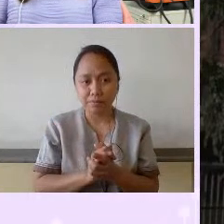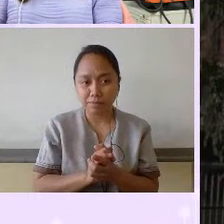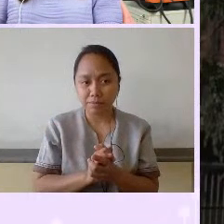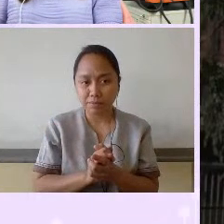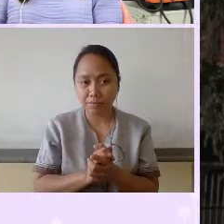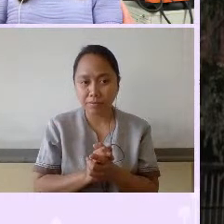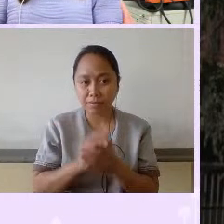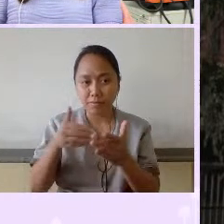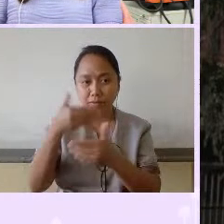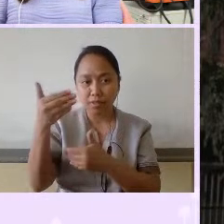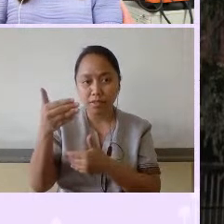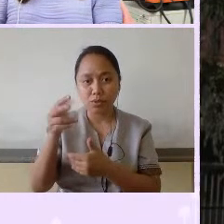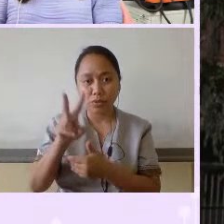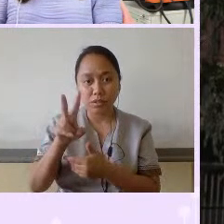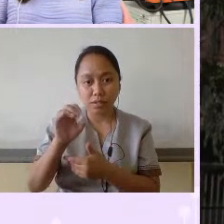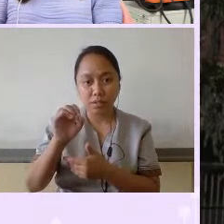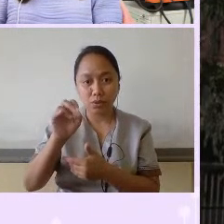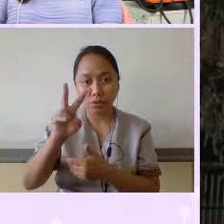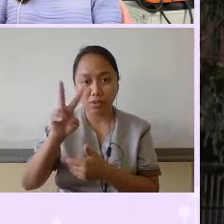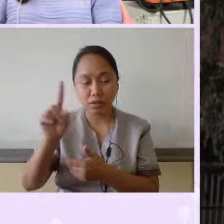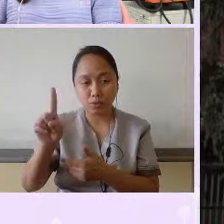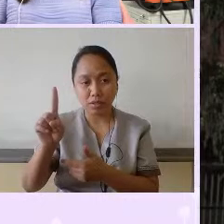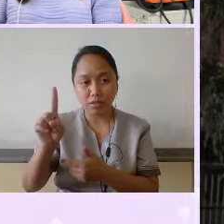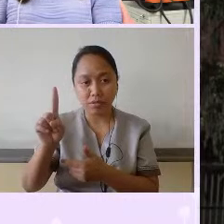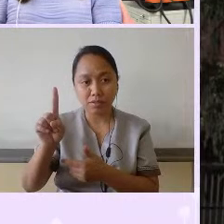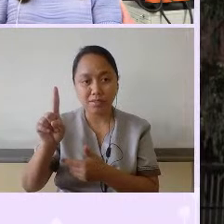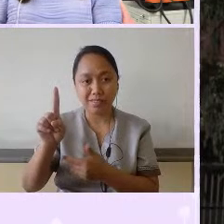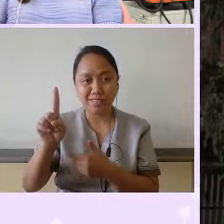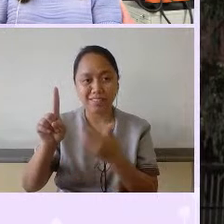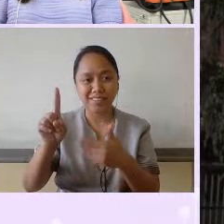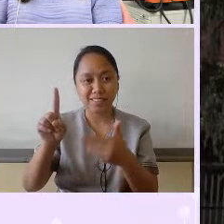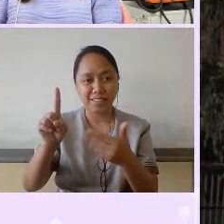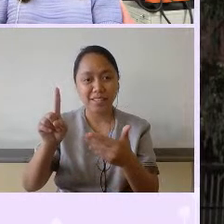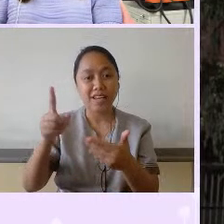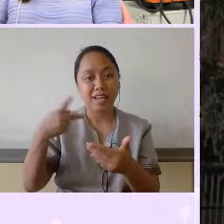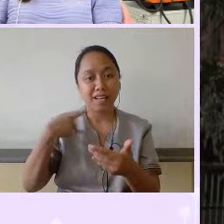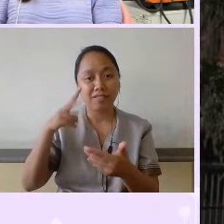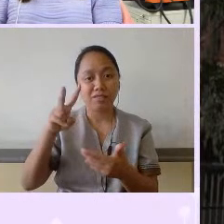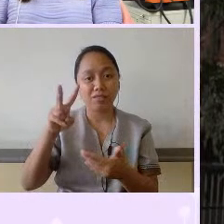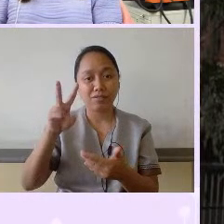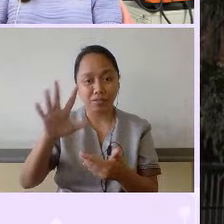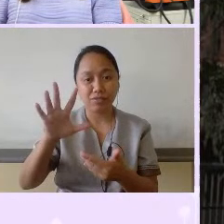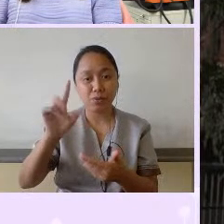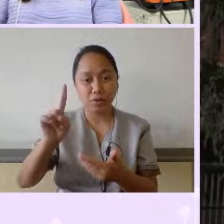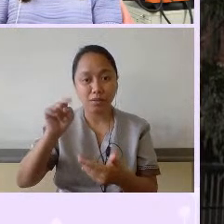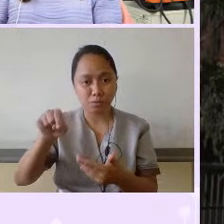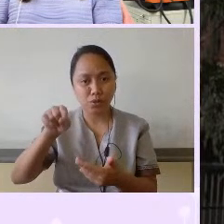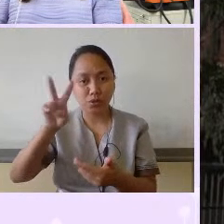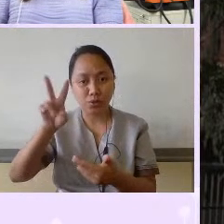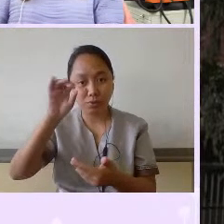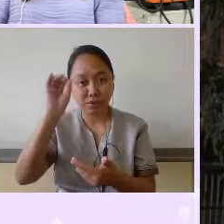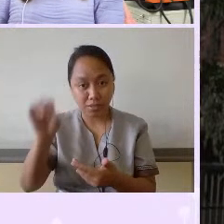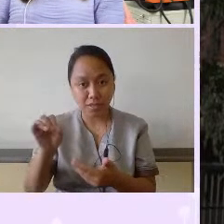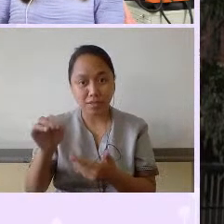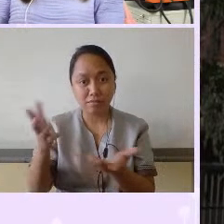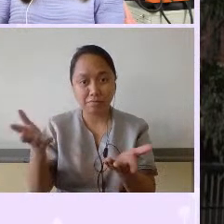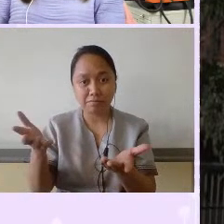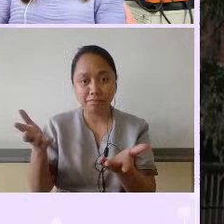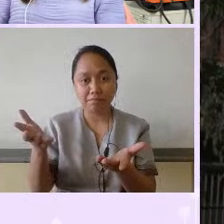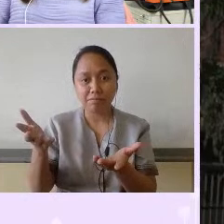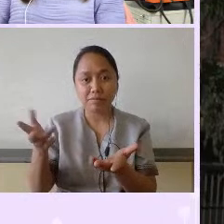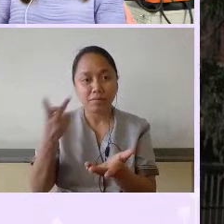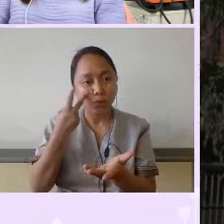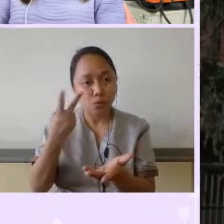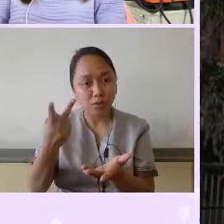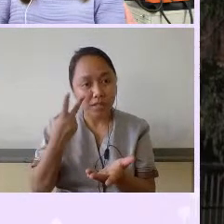From 2021, labor force participation rate increased by 2.3 percentage points in 2022. Makikita